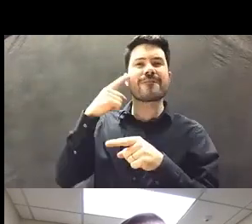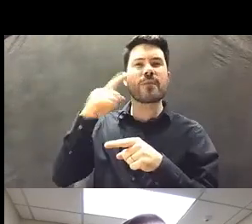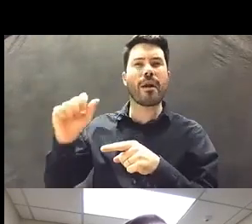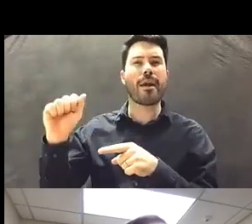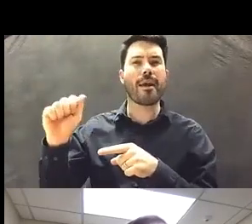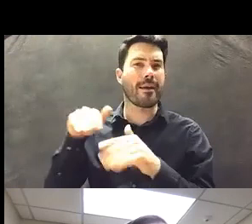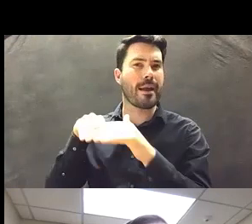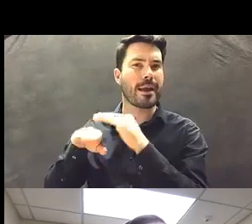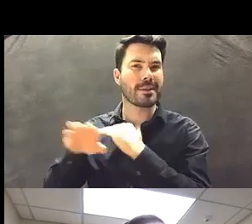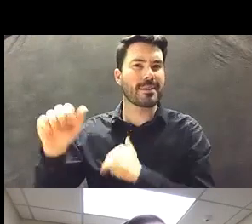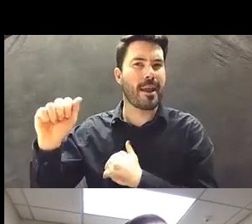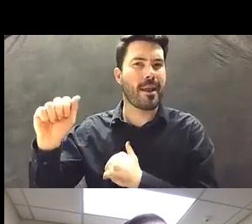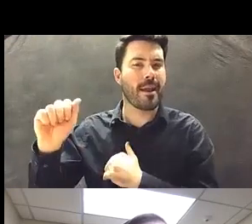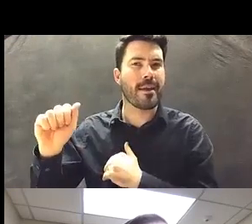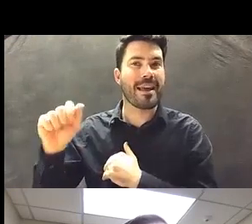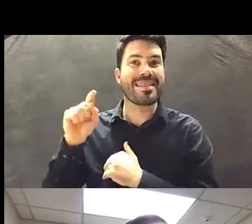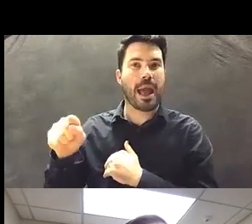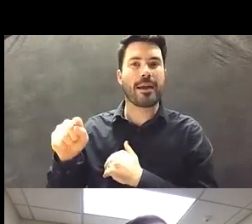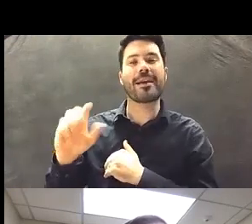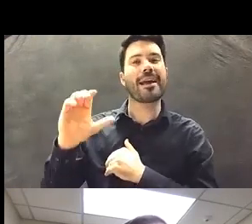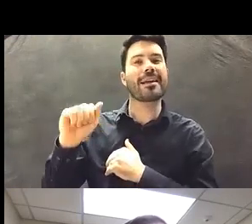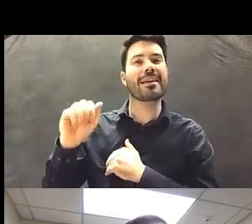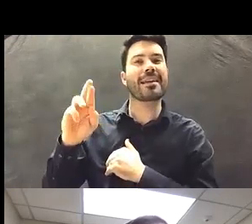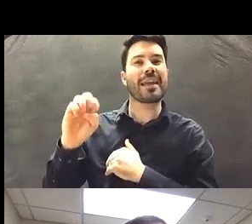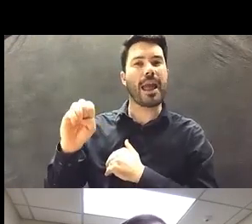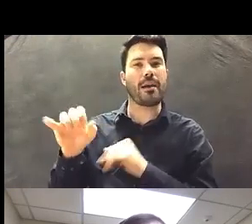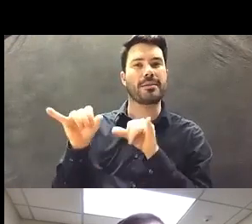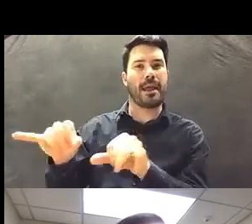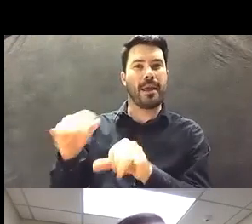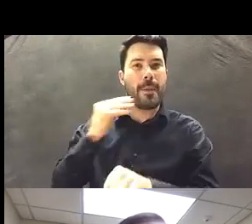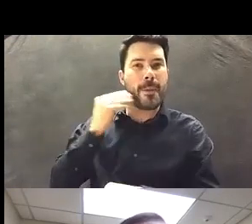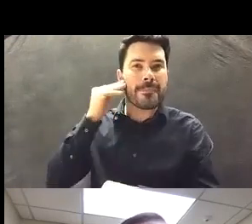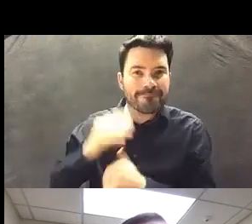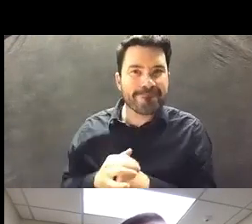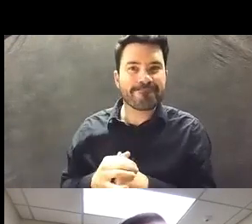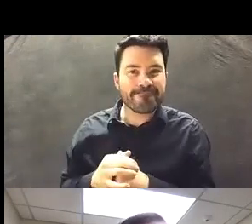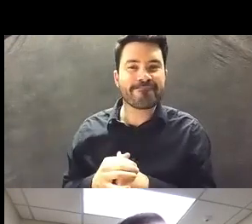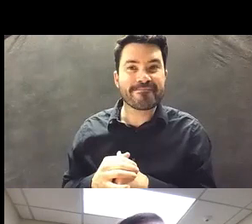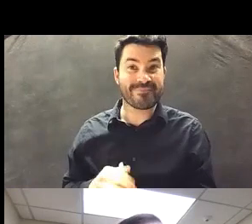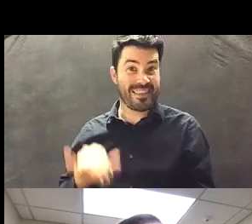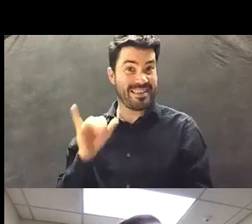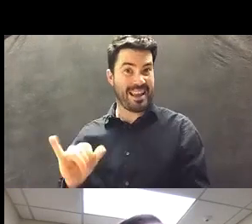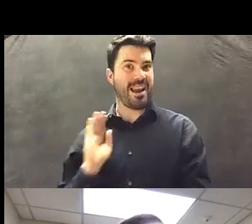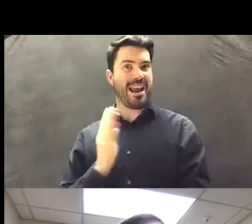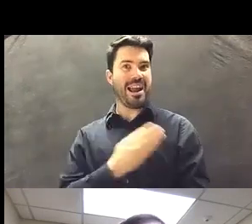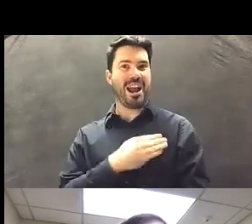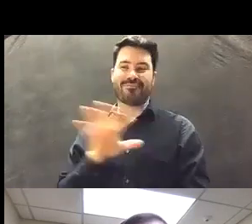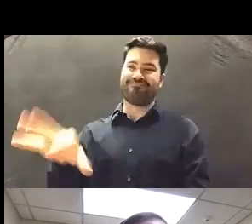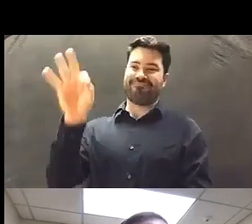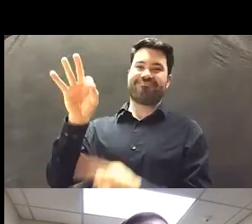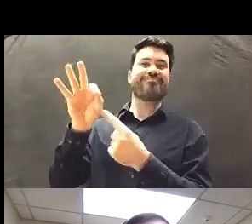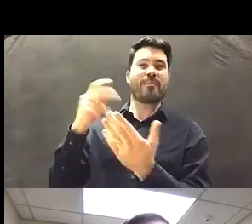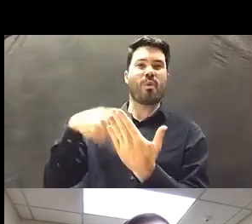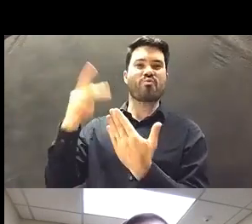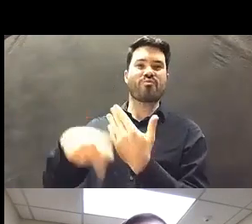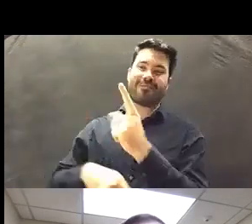BASE, which is our Care at Home initiative. This is our initiative of the year that will support access